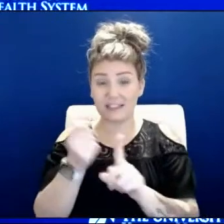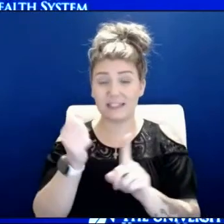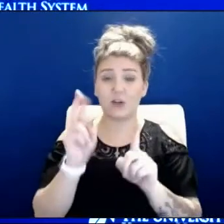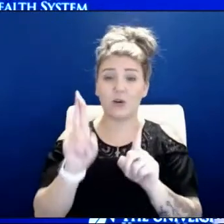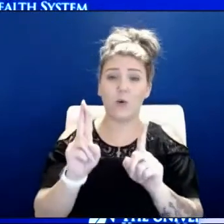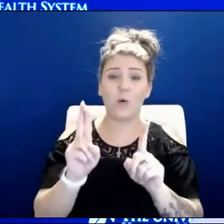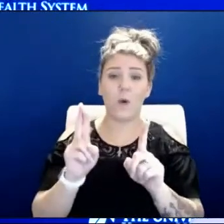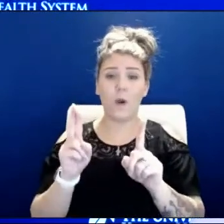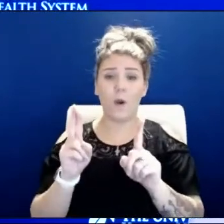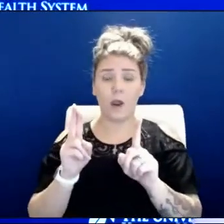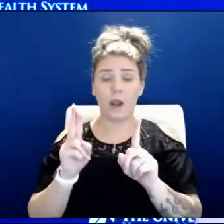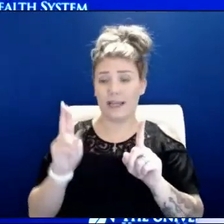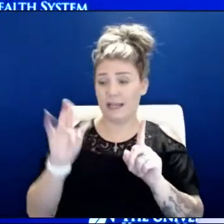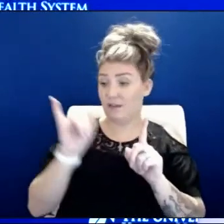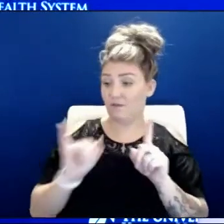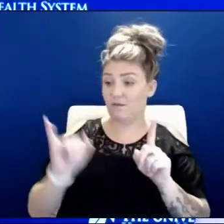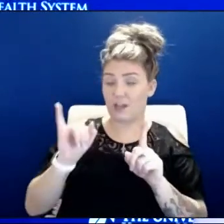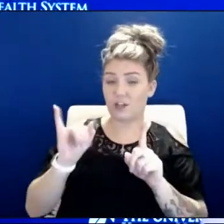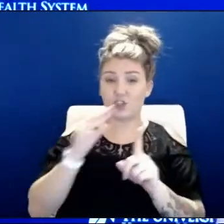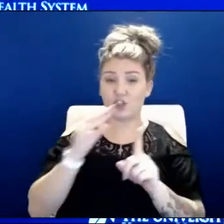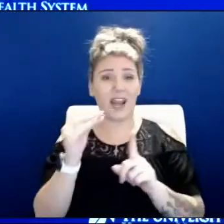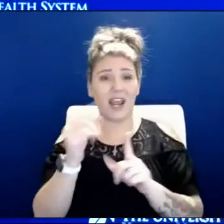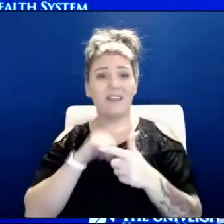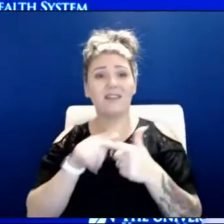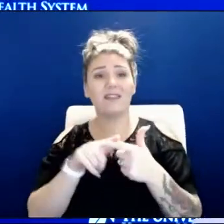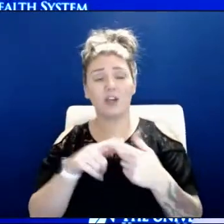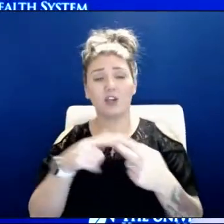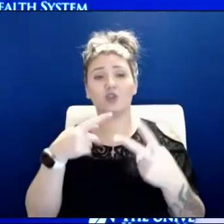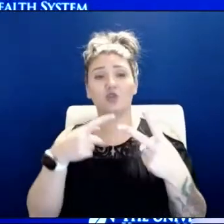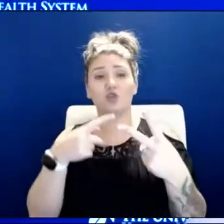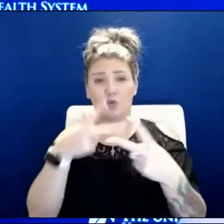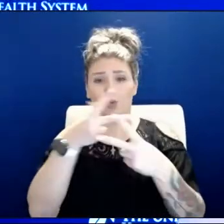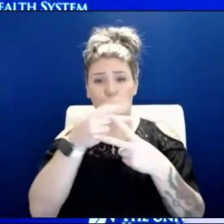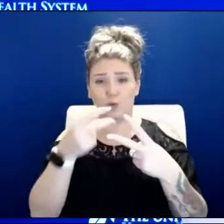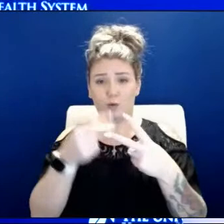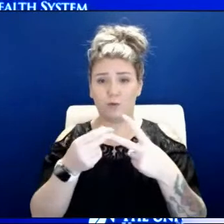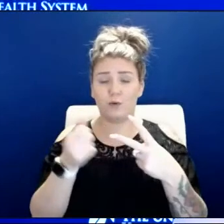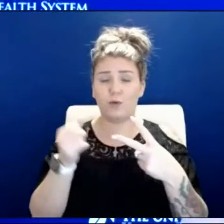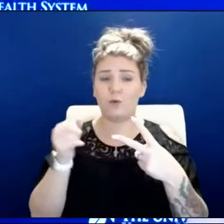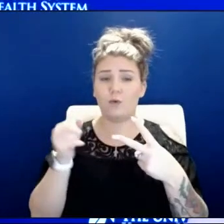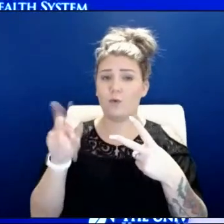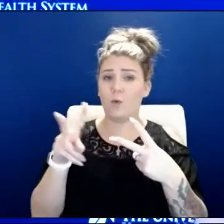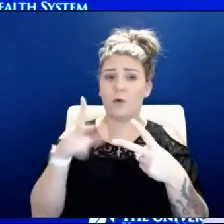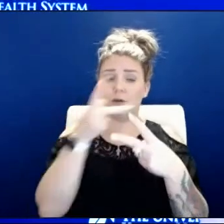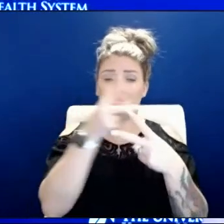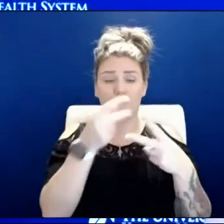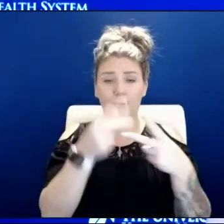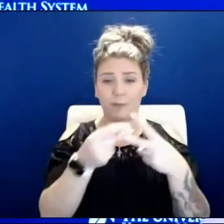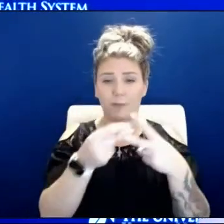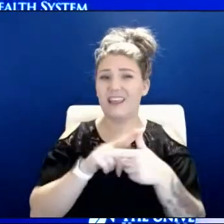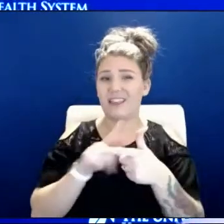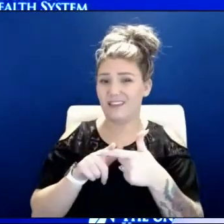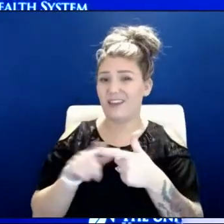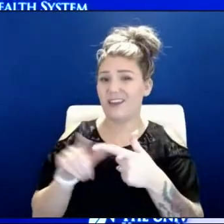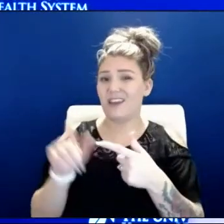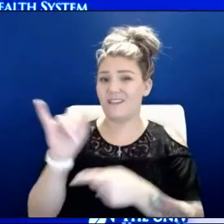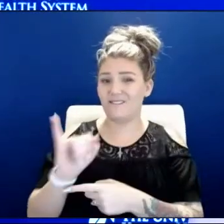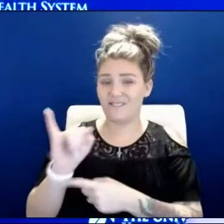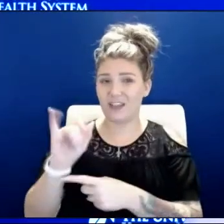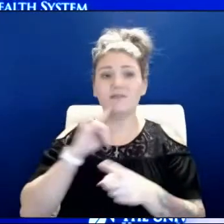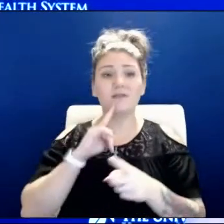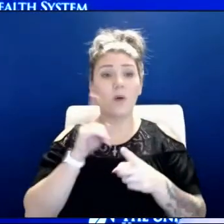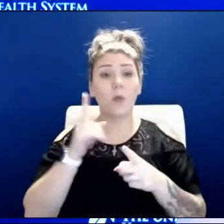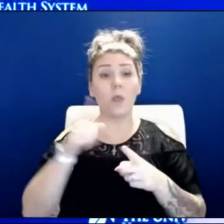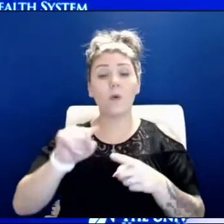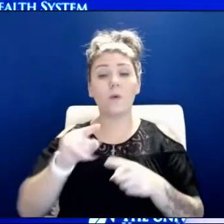an infection and 2 doses of vaccine, or 2 doses of vaccine and infection. Those 3 exposures really are